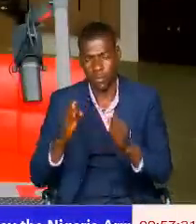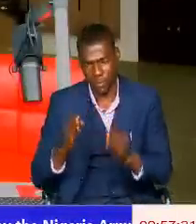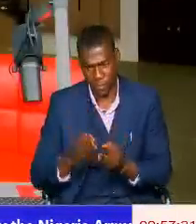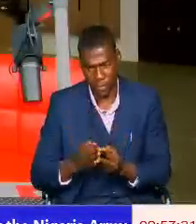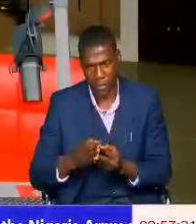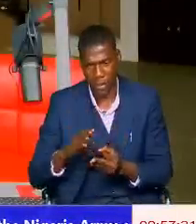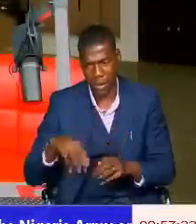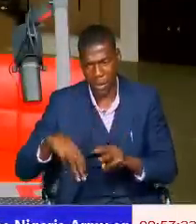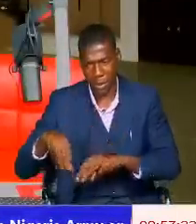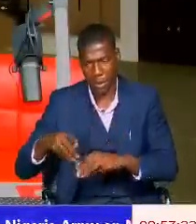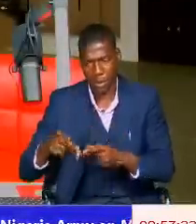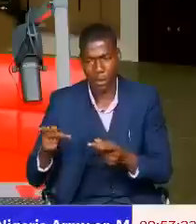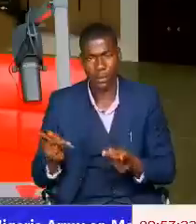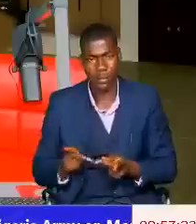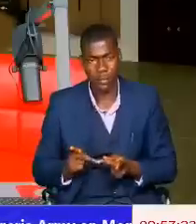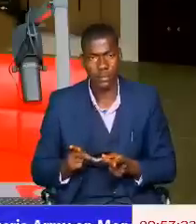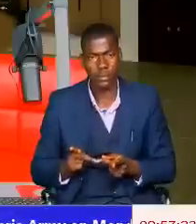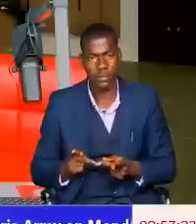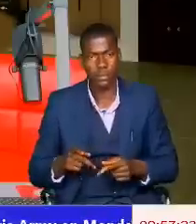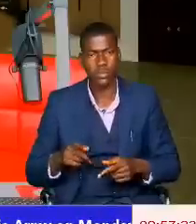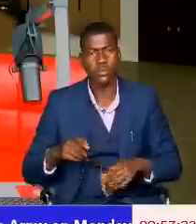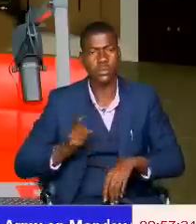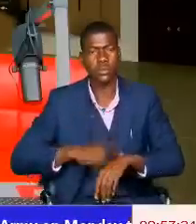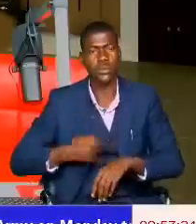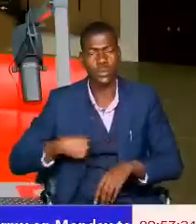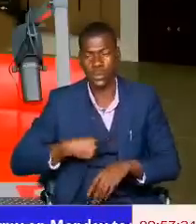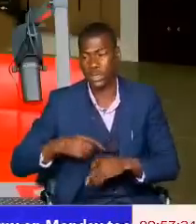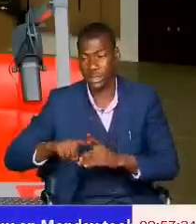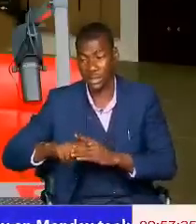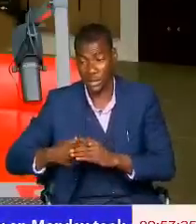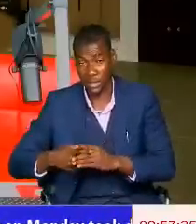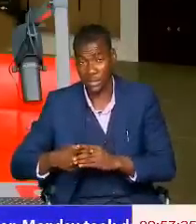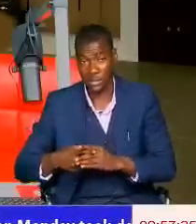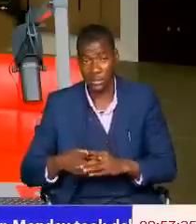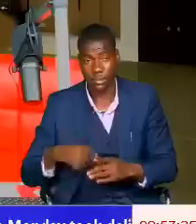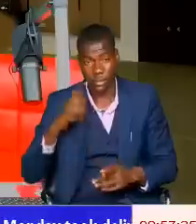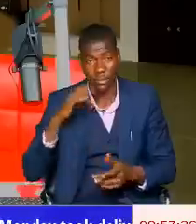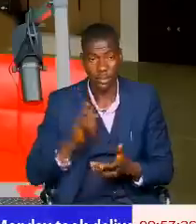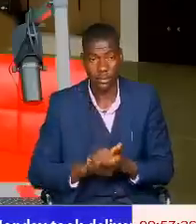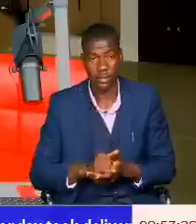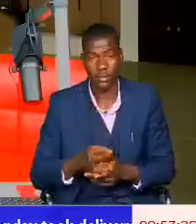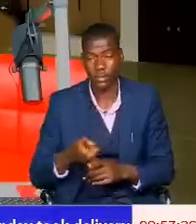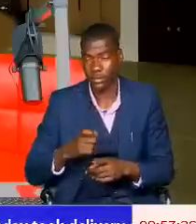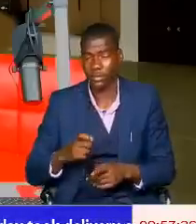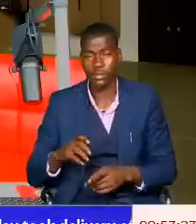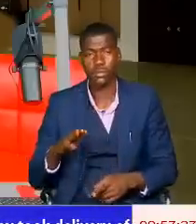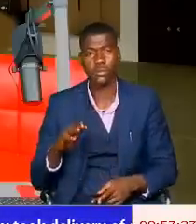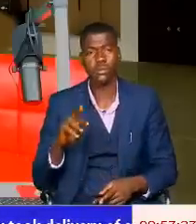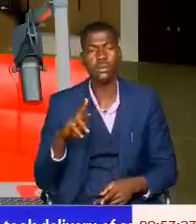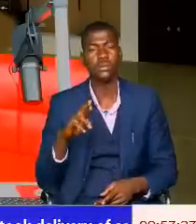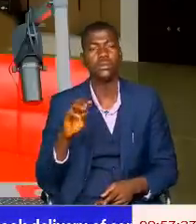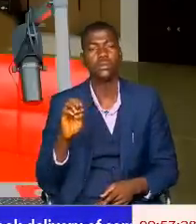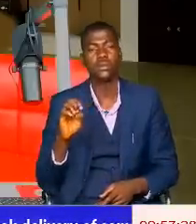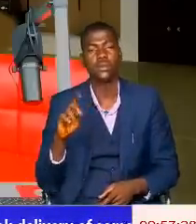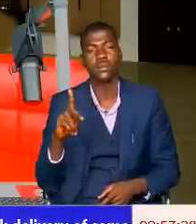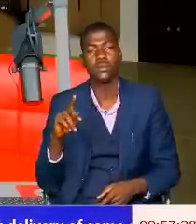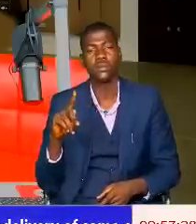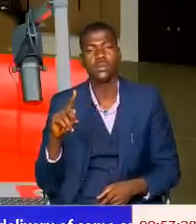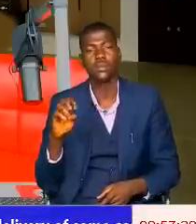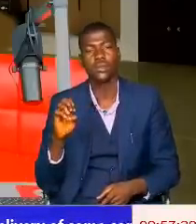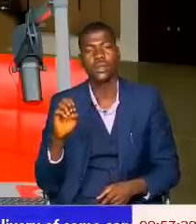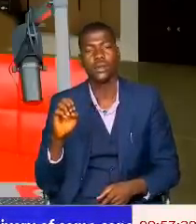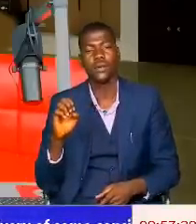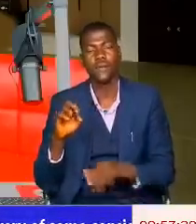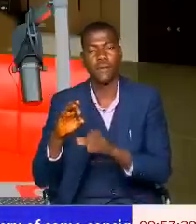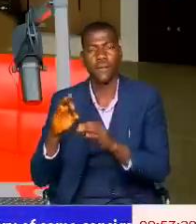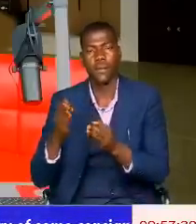Yes. If by the time we launch that thing, from Brekete Marketplace alone, NIPOST should be